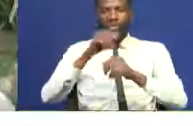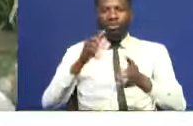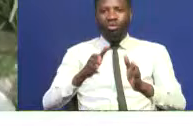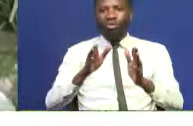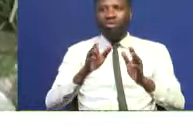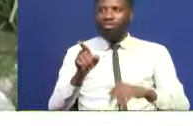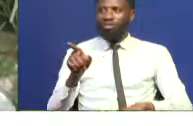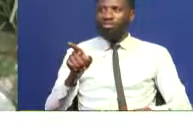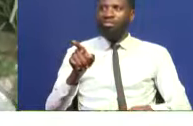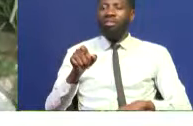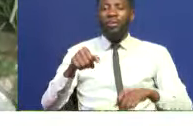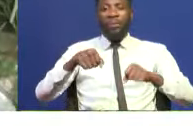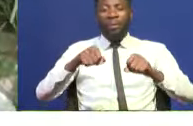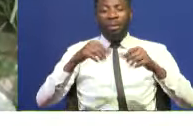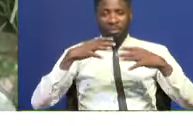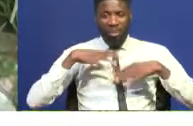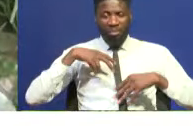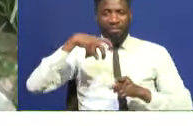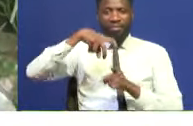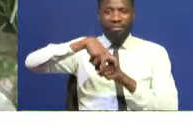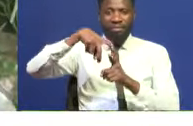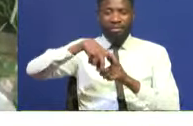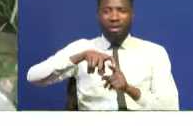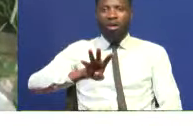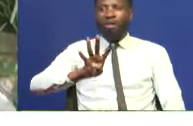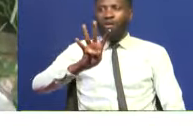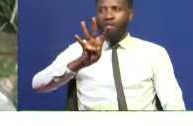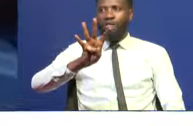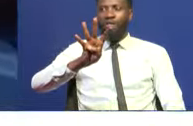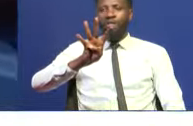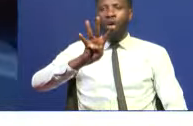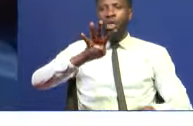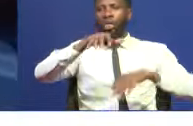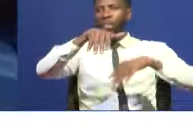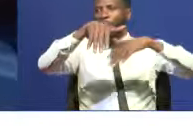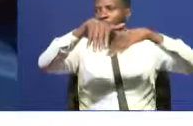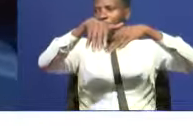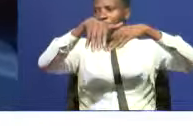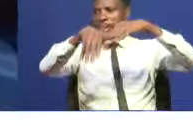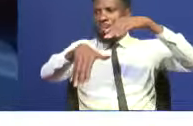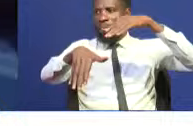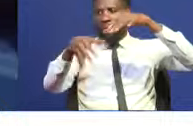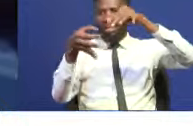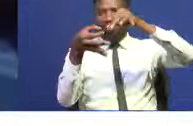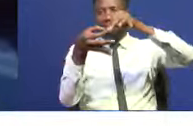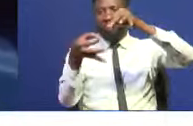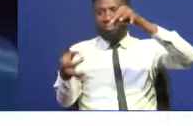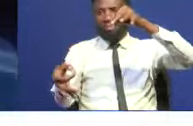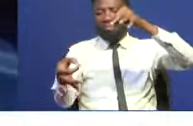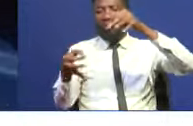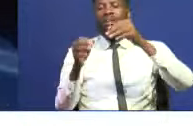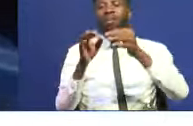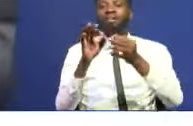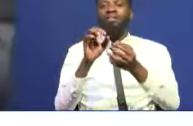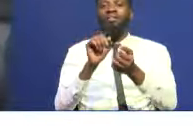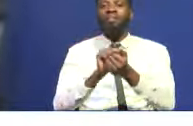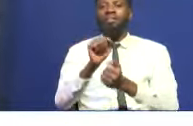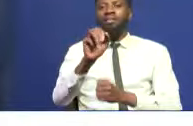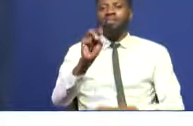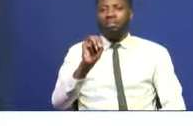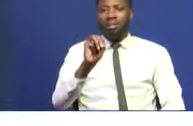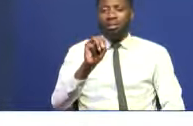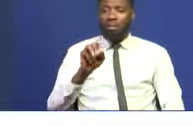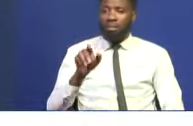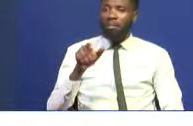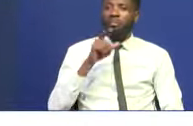with 4 pillion passengers on board dipped into a cliff about 15 meters from the road, killing Masea on the